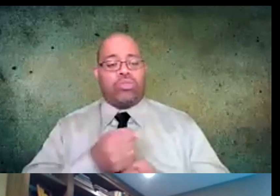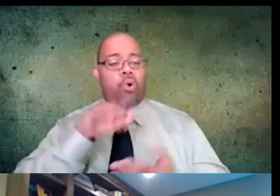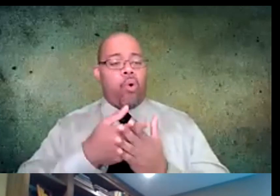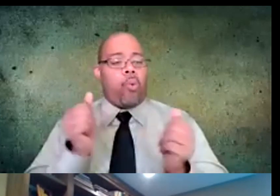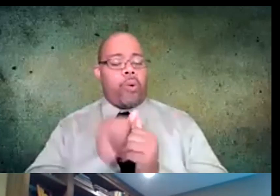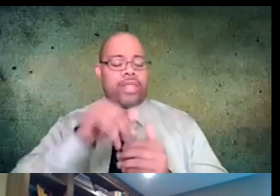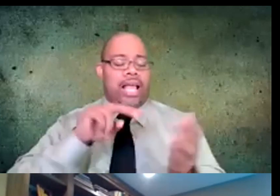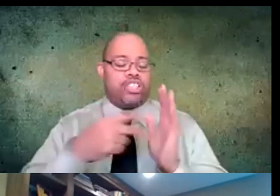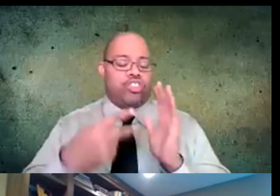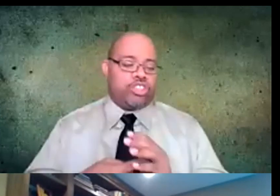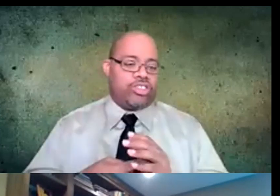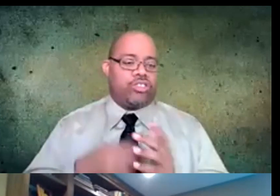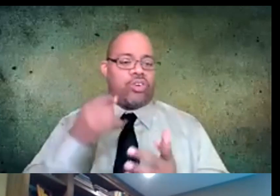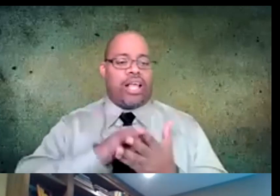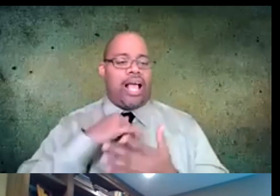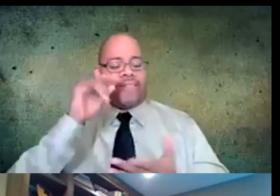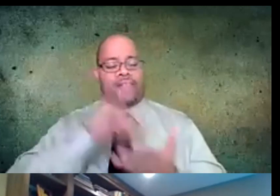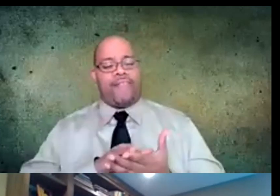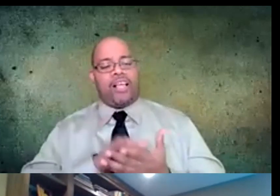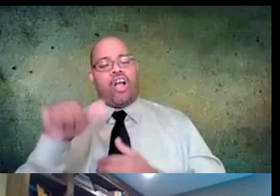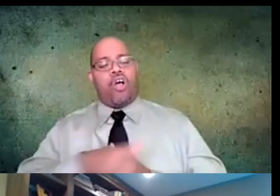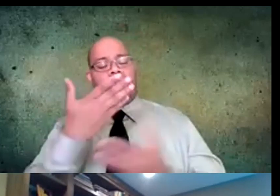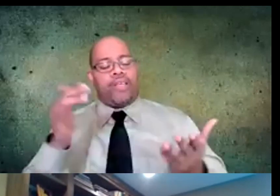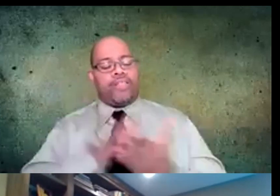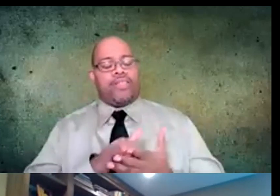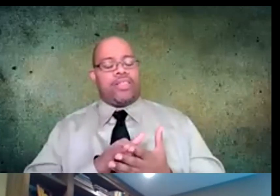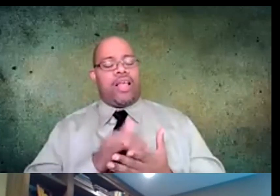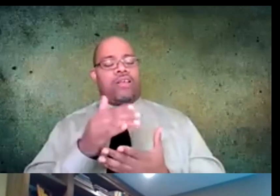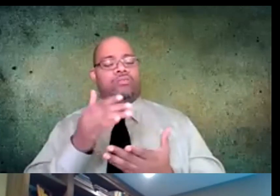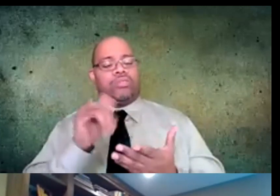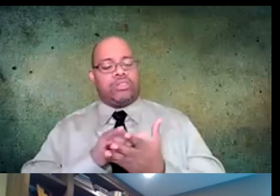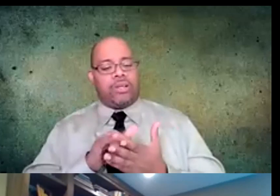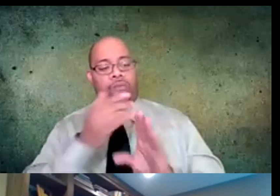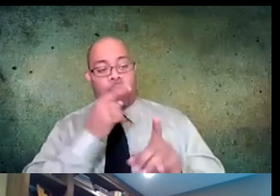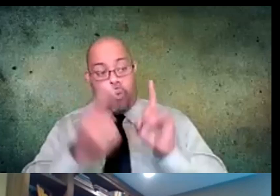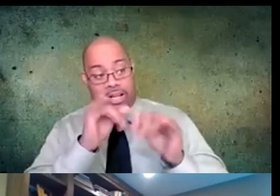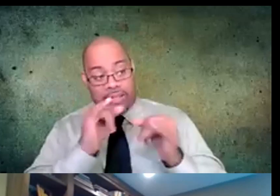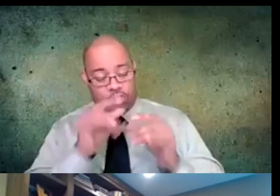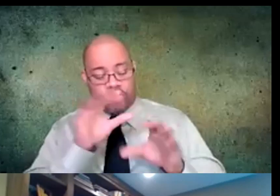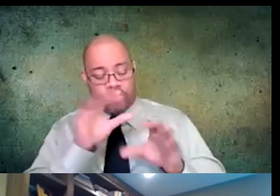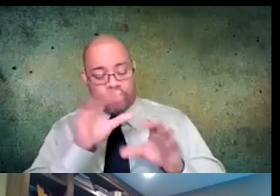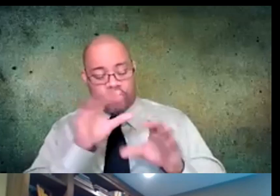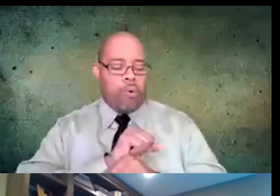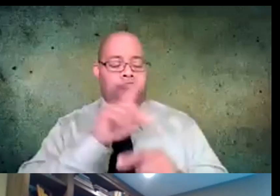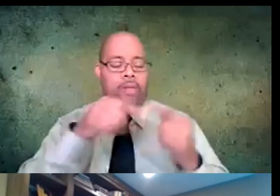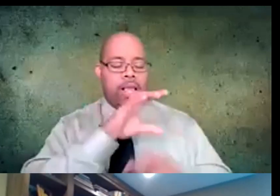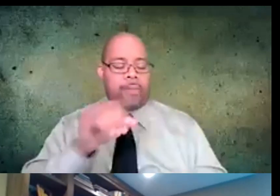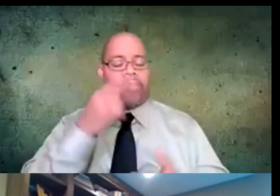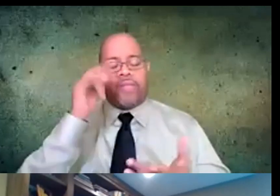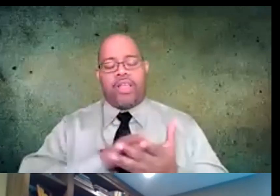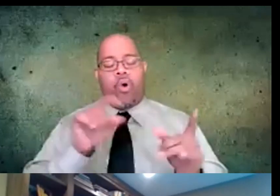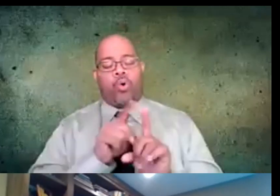that intention, right? So I think that's another thing is before your one-on-one interview, do your homework about the company. I think that also